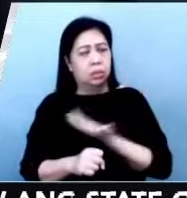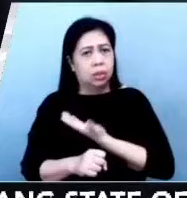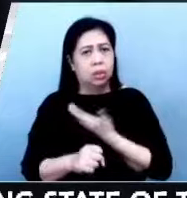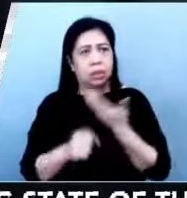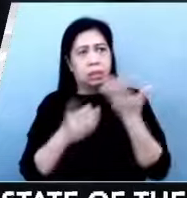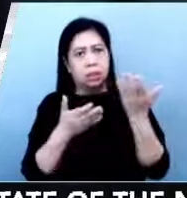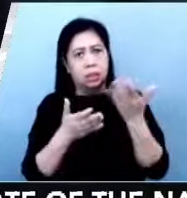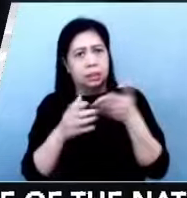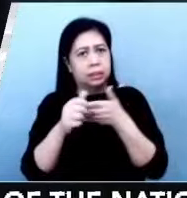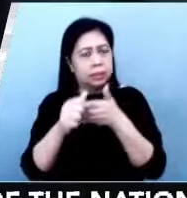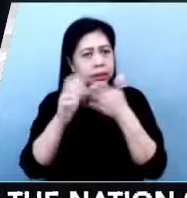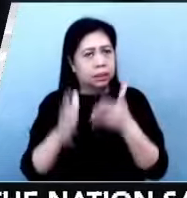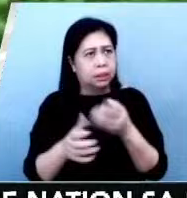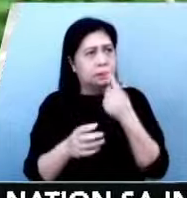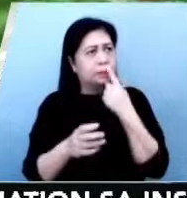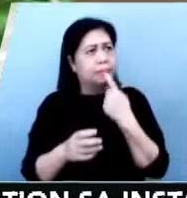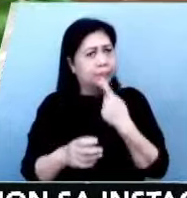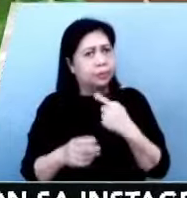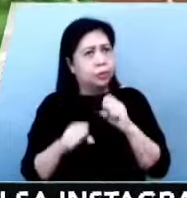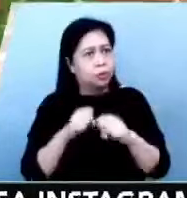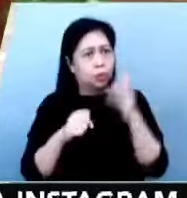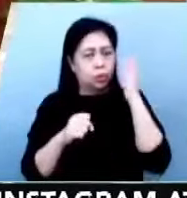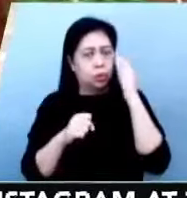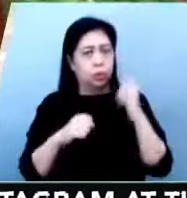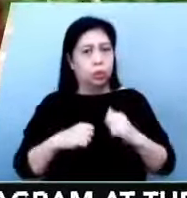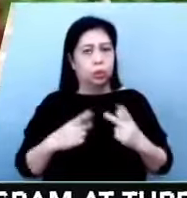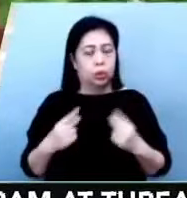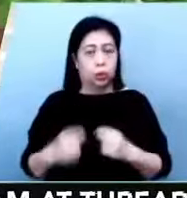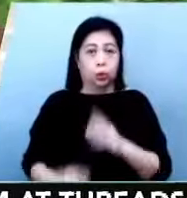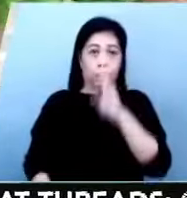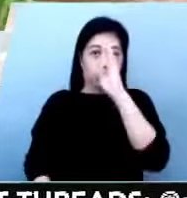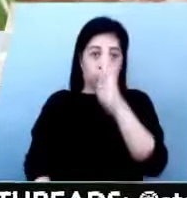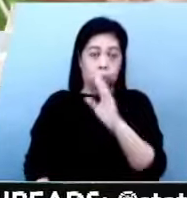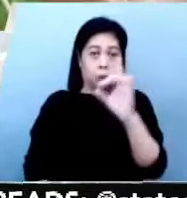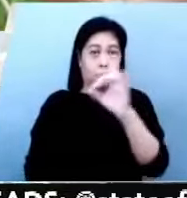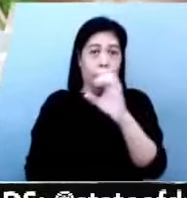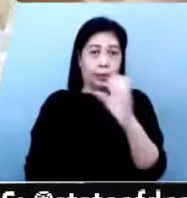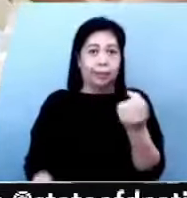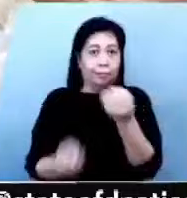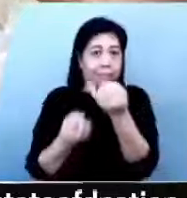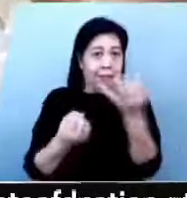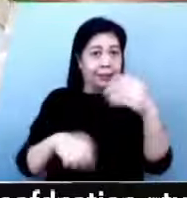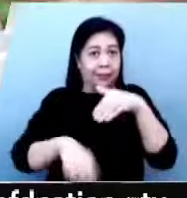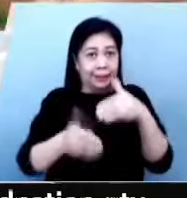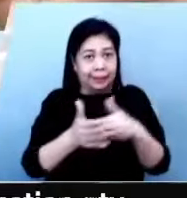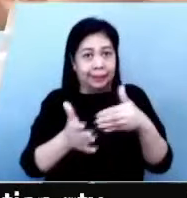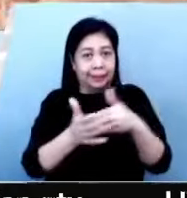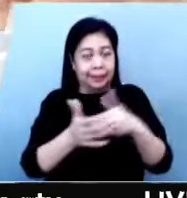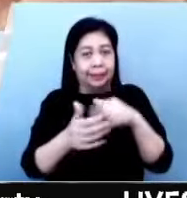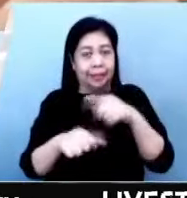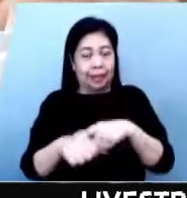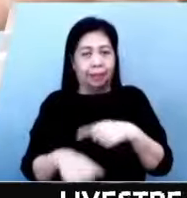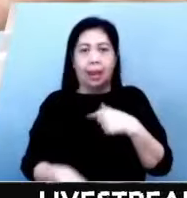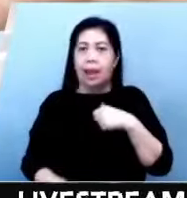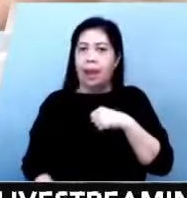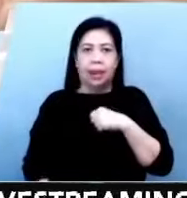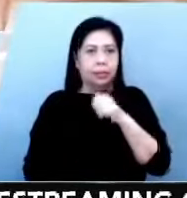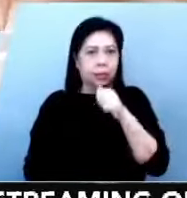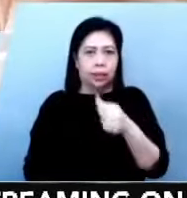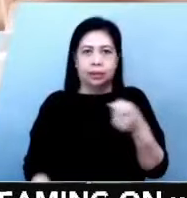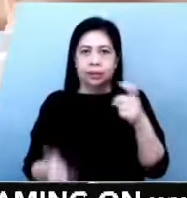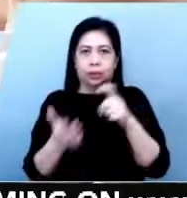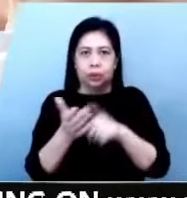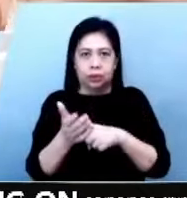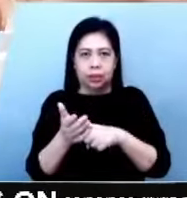you are our leader. Tell us so that we know what to do. Let me say this for the 100th time. I do not recognize the jurisdiction